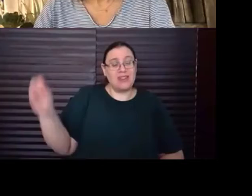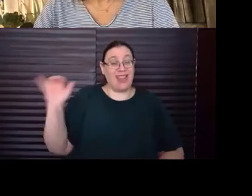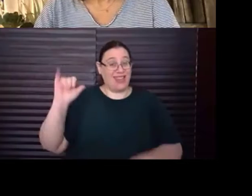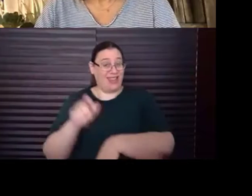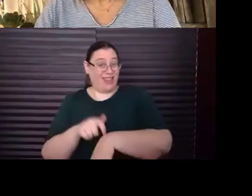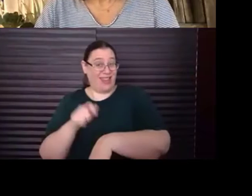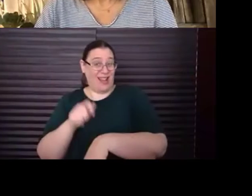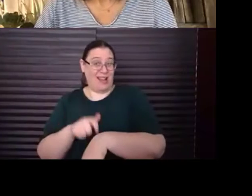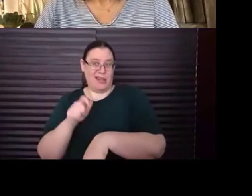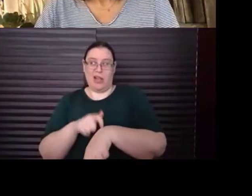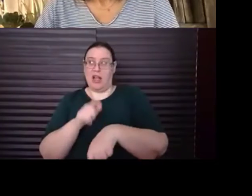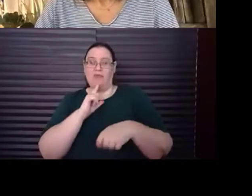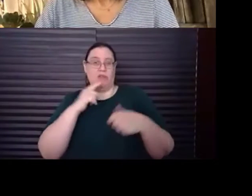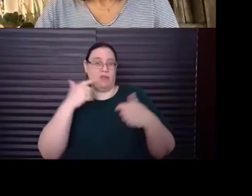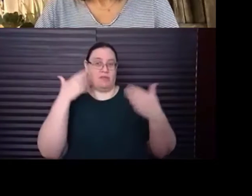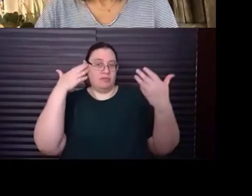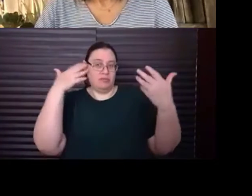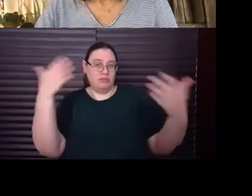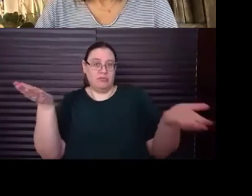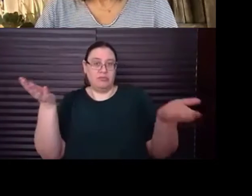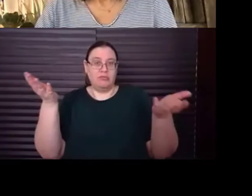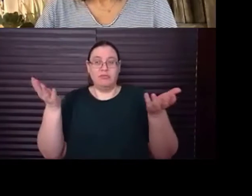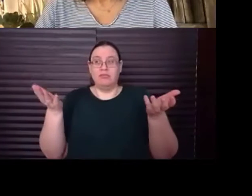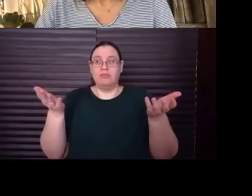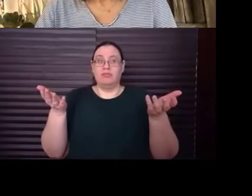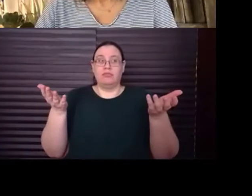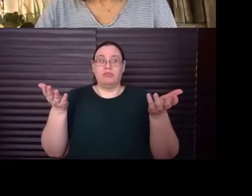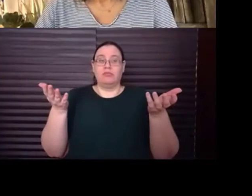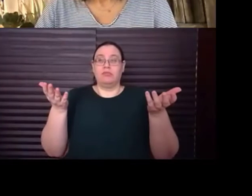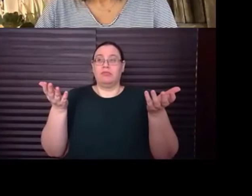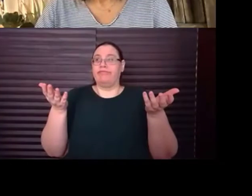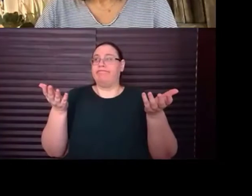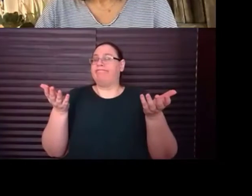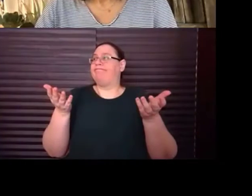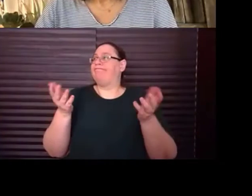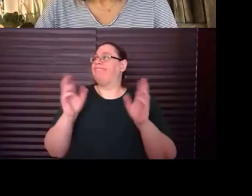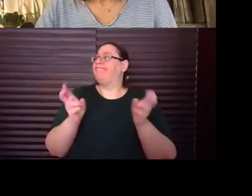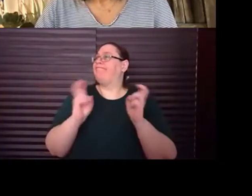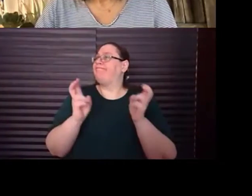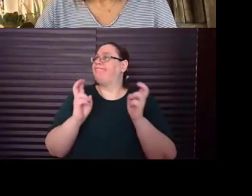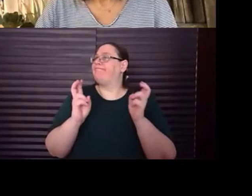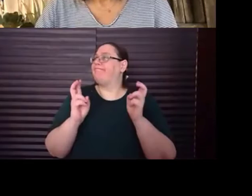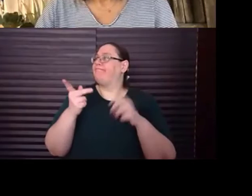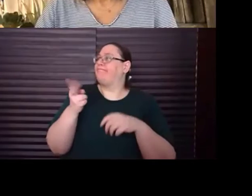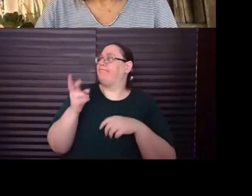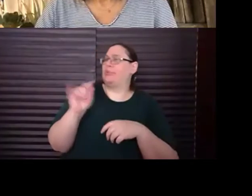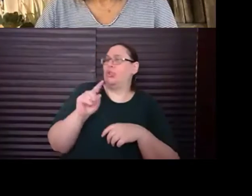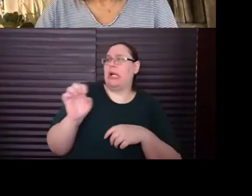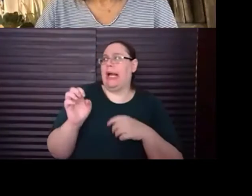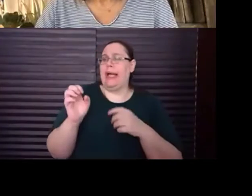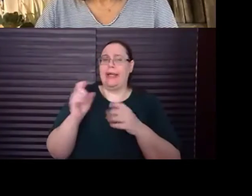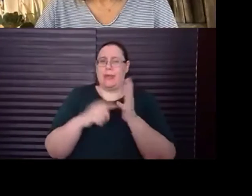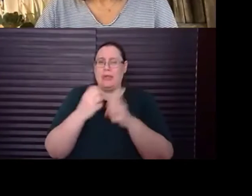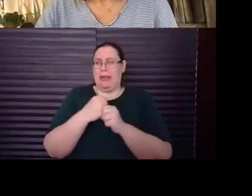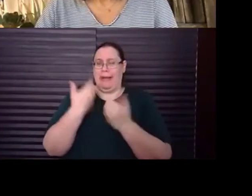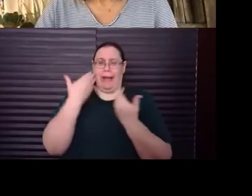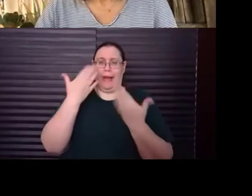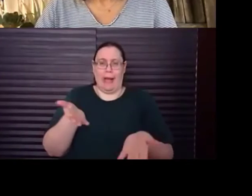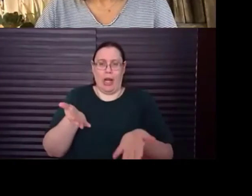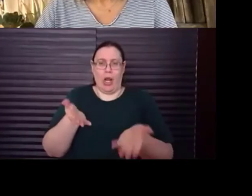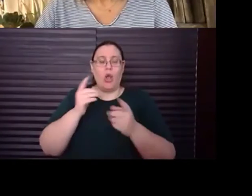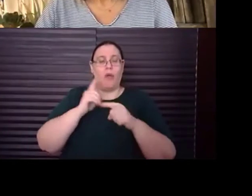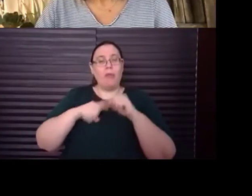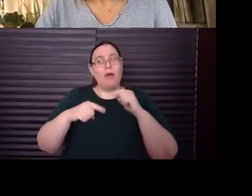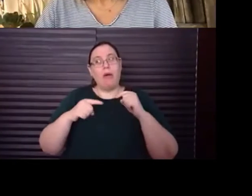that time, really didn't even know what I don't want to say the prizes or what you would get, but I just